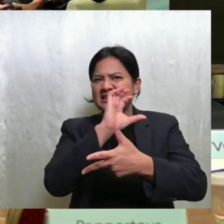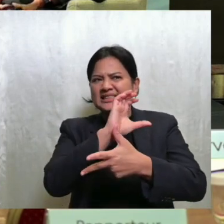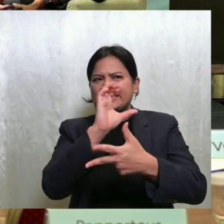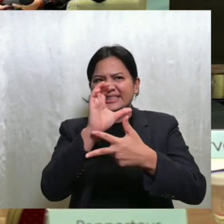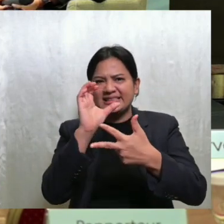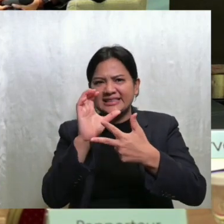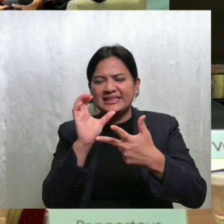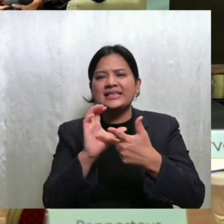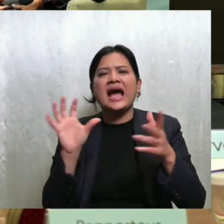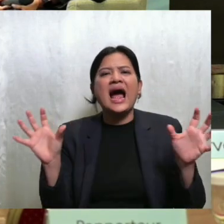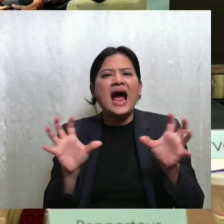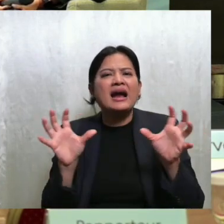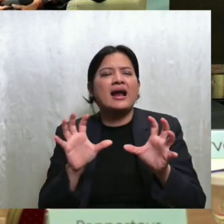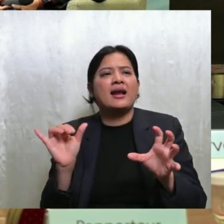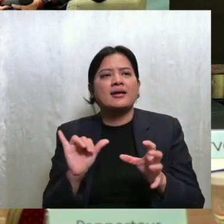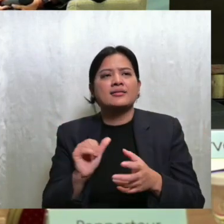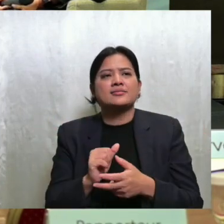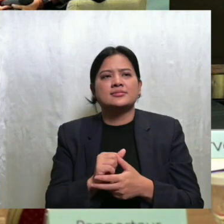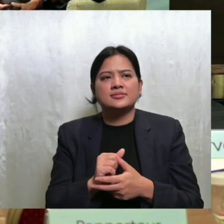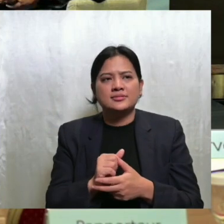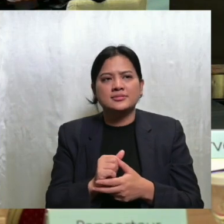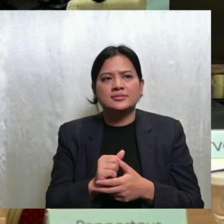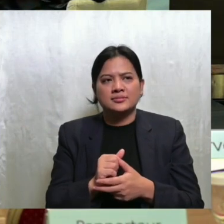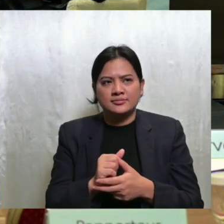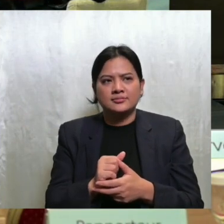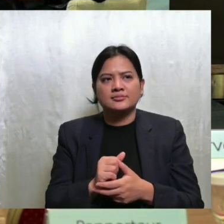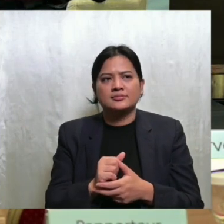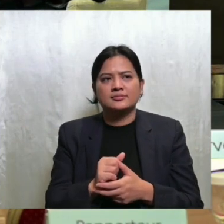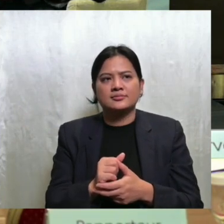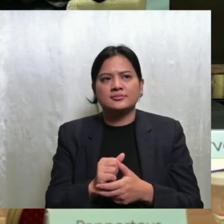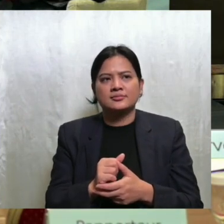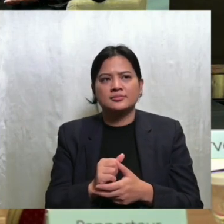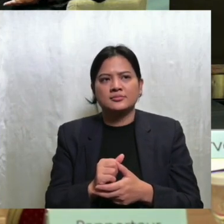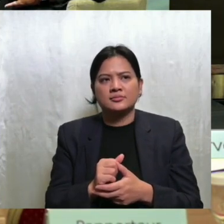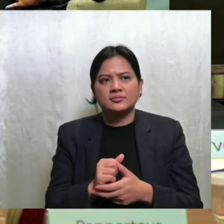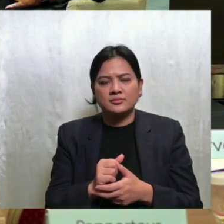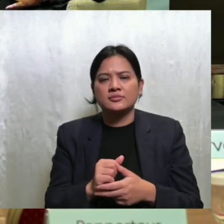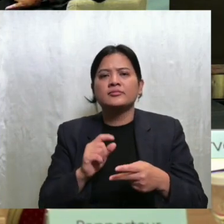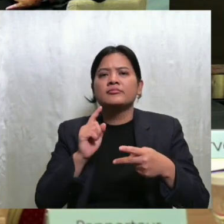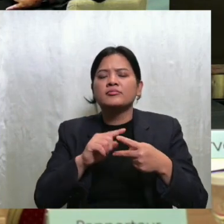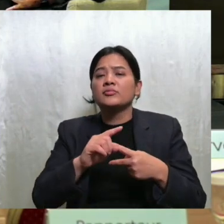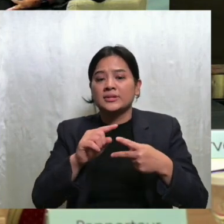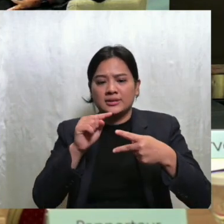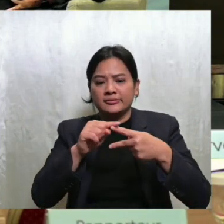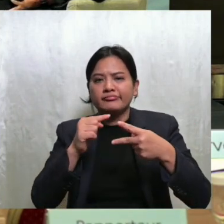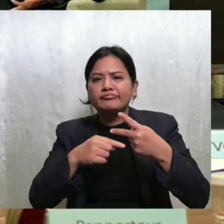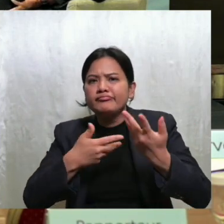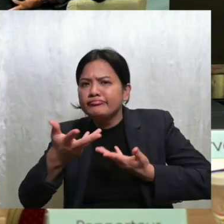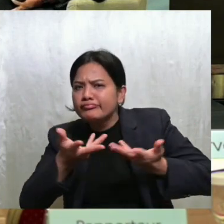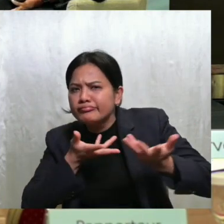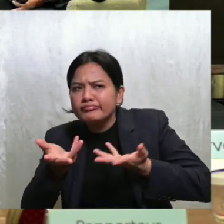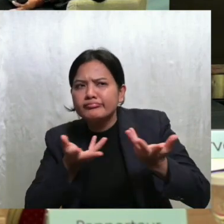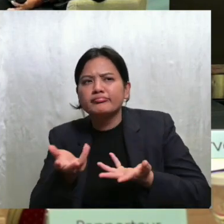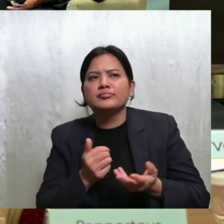you for highlighting 2 critical aspects. That education is or improving education is a